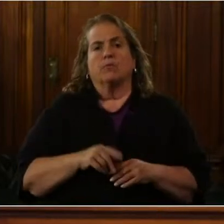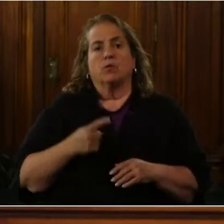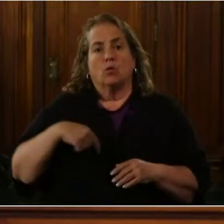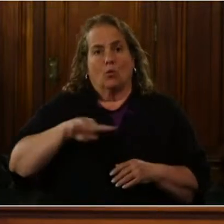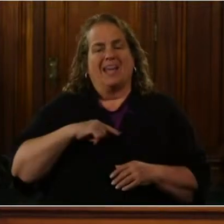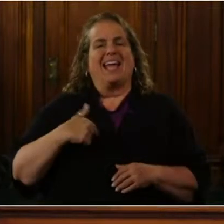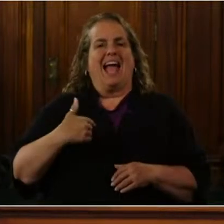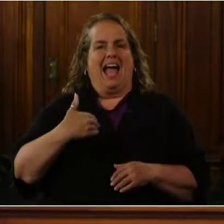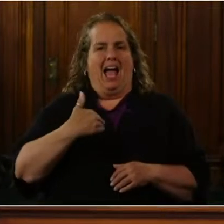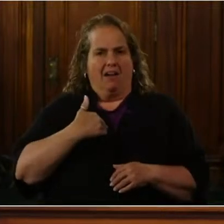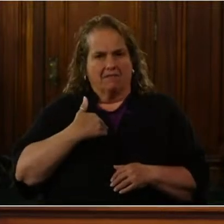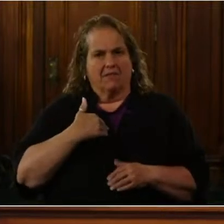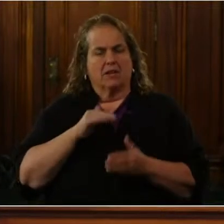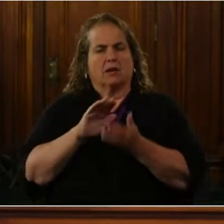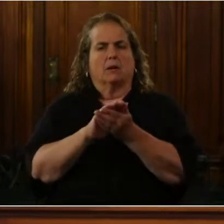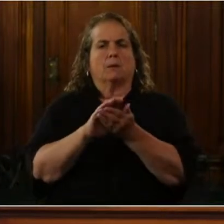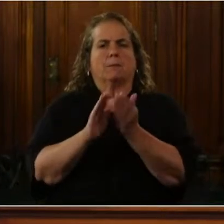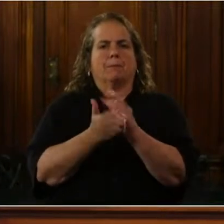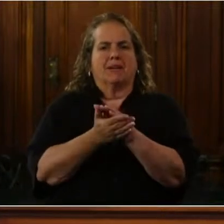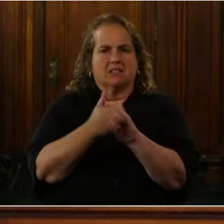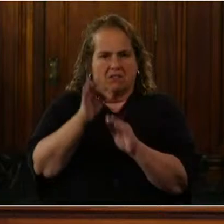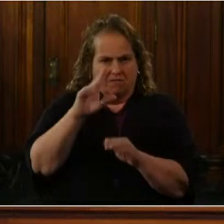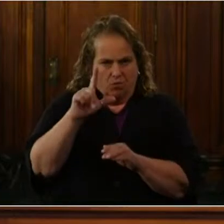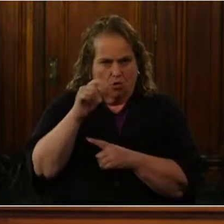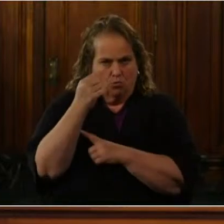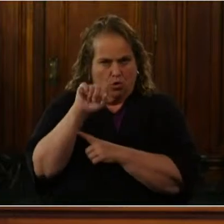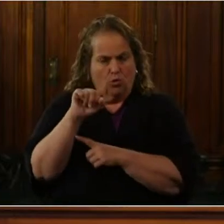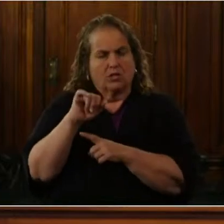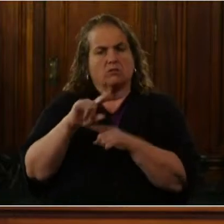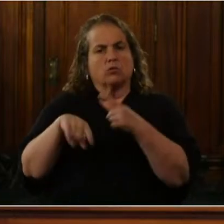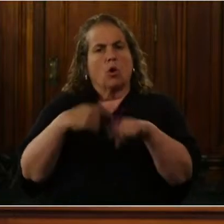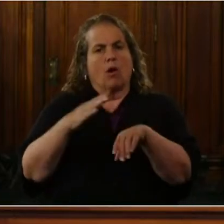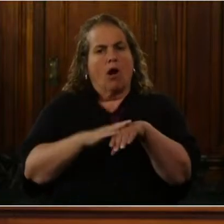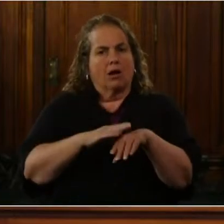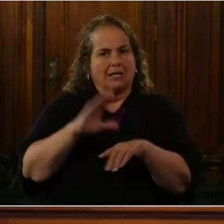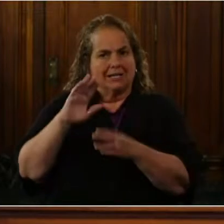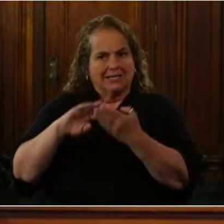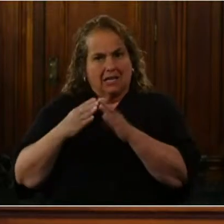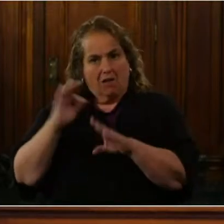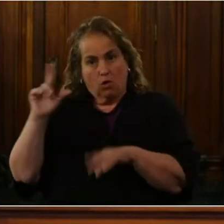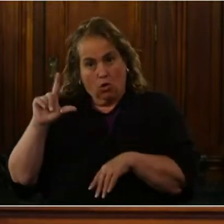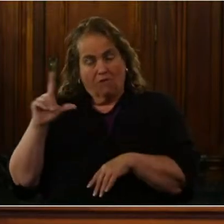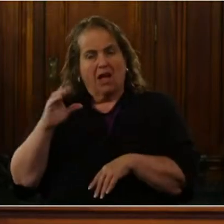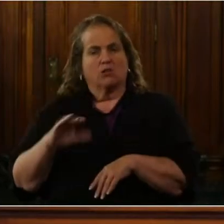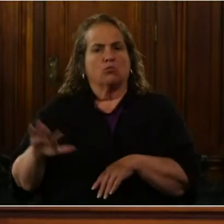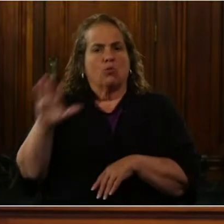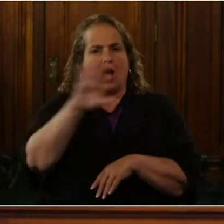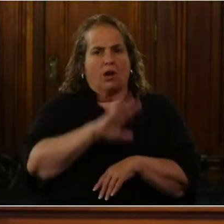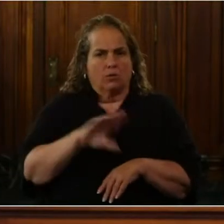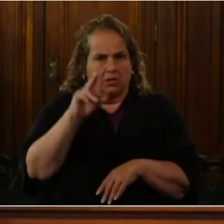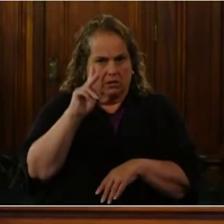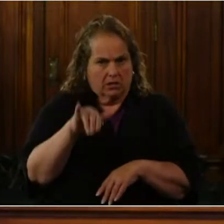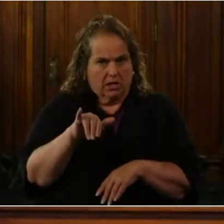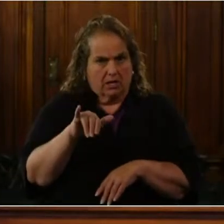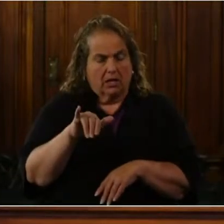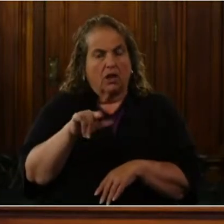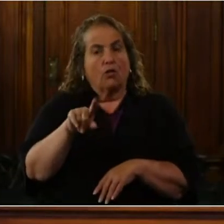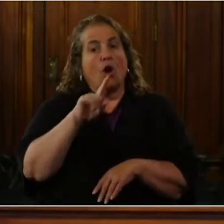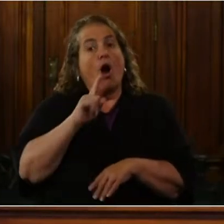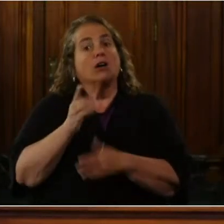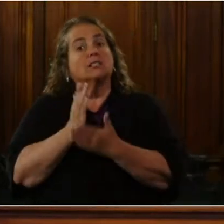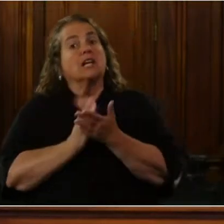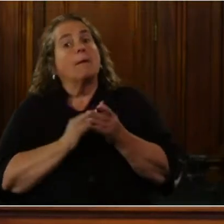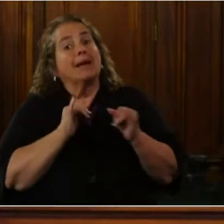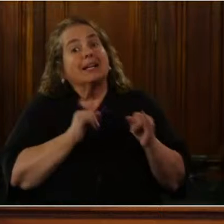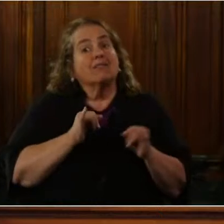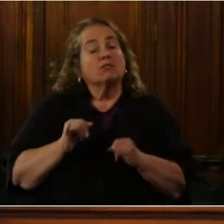peaceful protests that are going on in the city of Louisville and around Kentucky. There are some